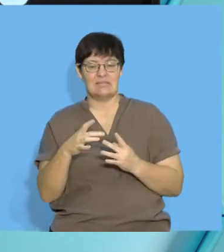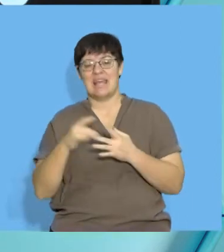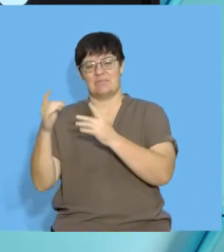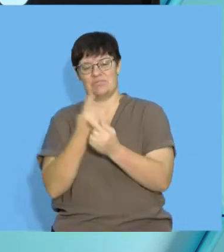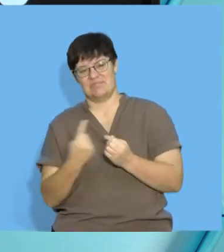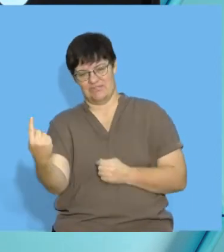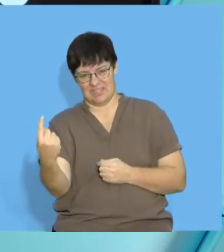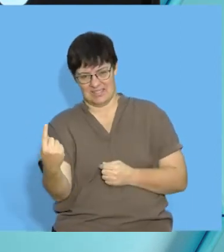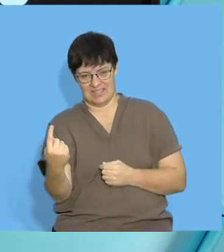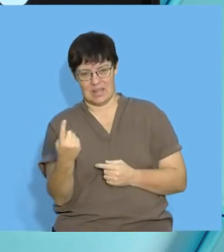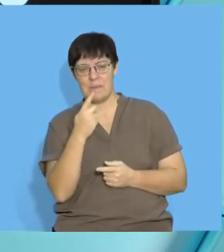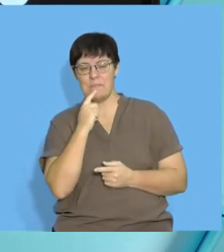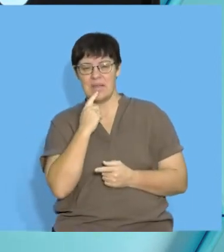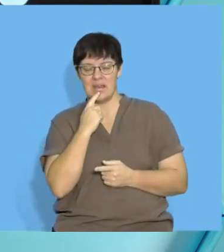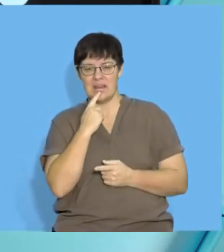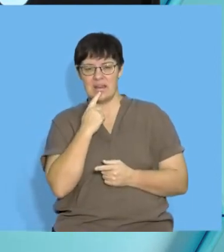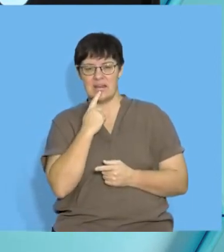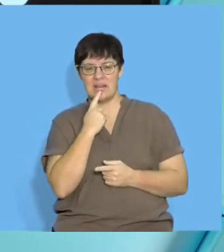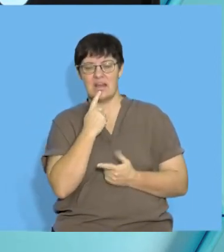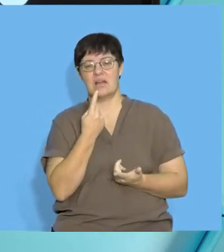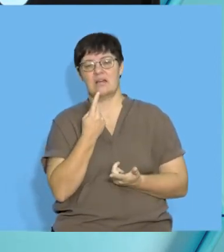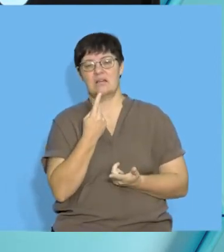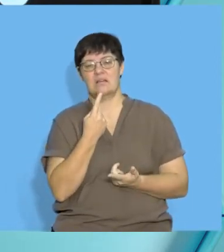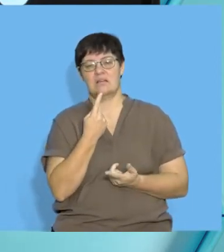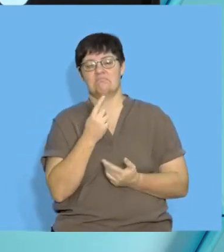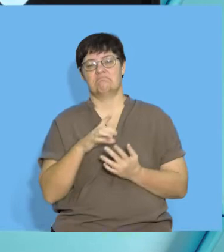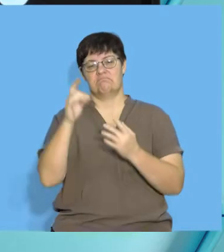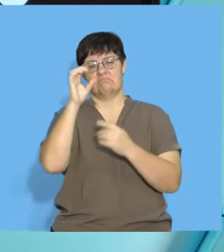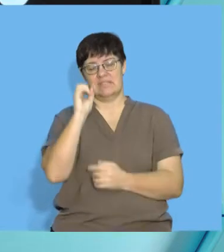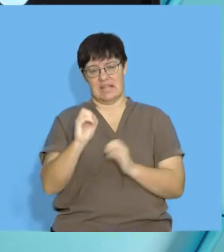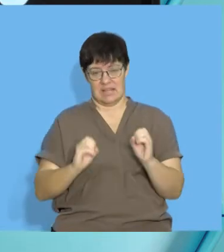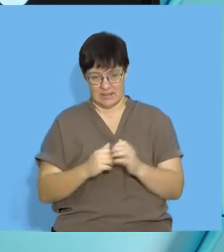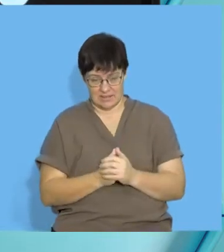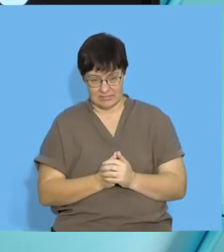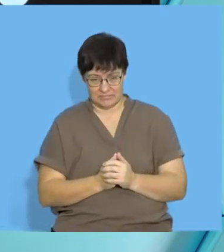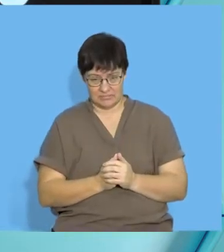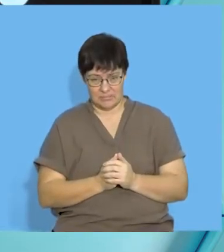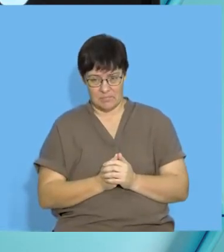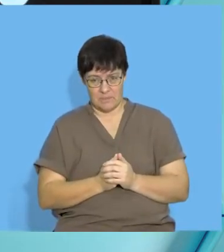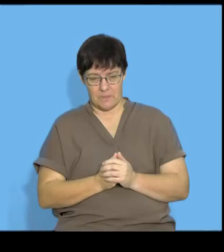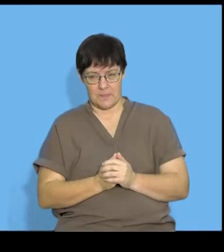be unicellular. Remember, yeast is what we use to make breads, what we use to make alcohol.